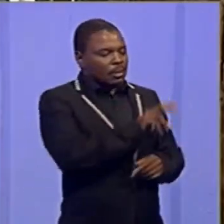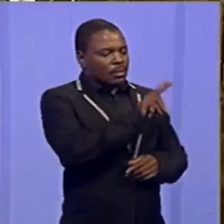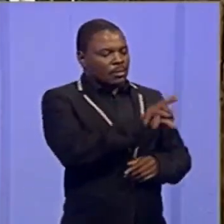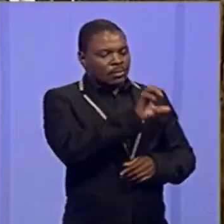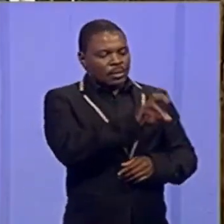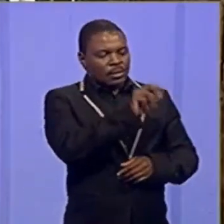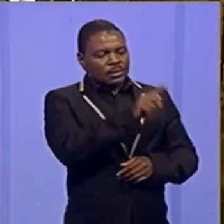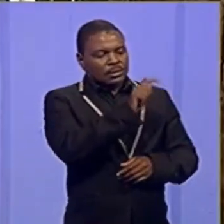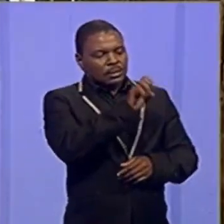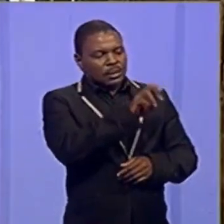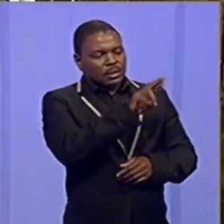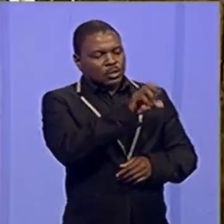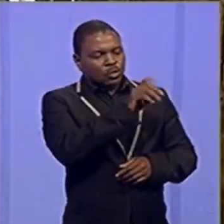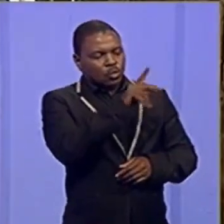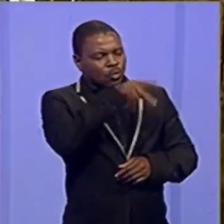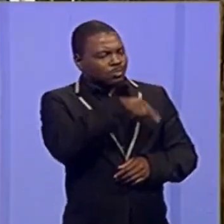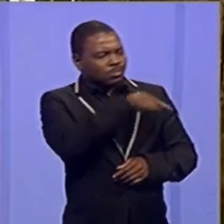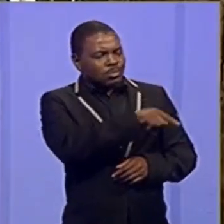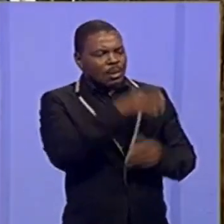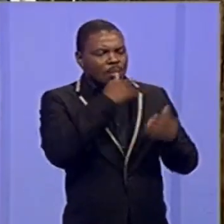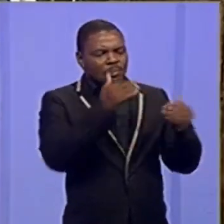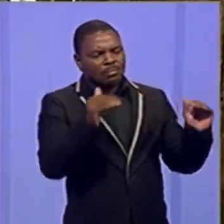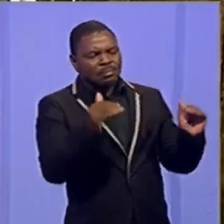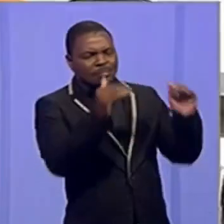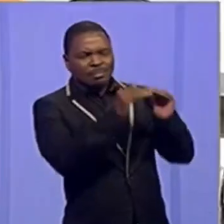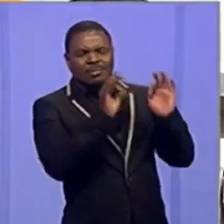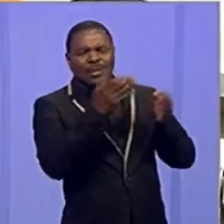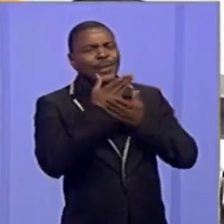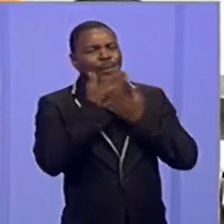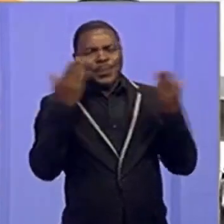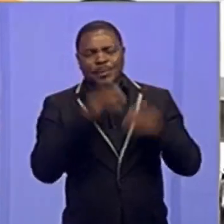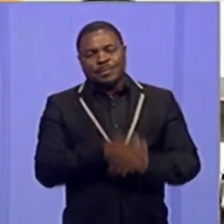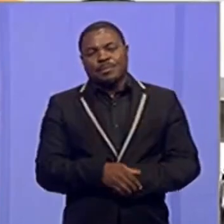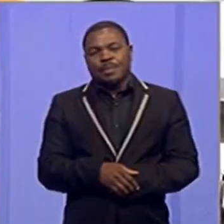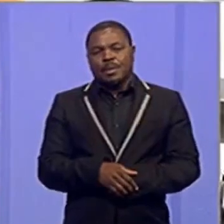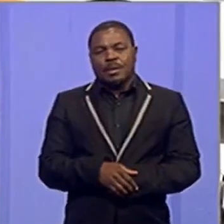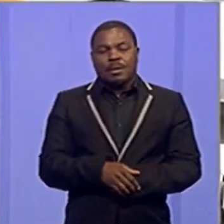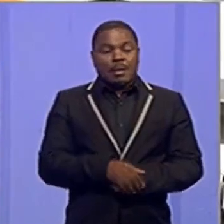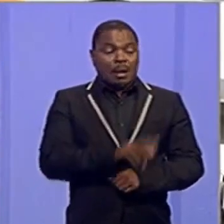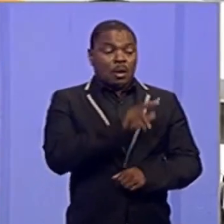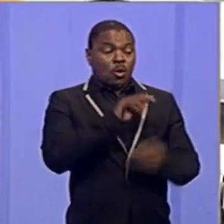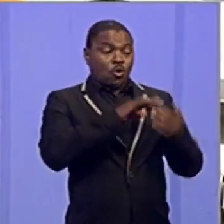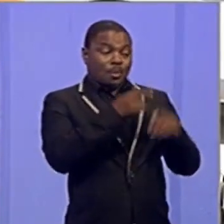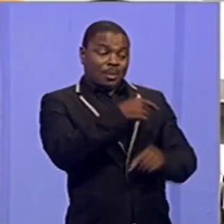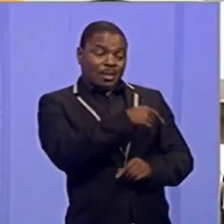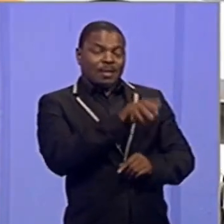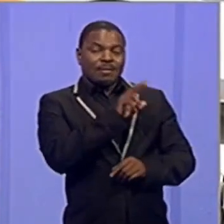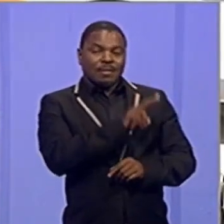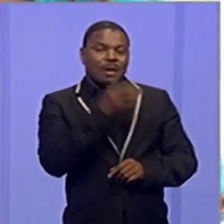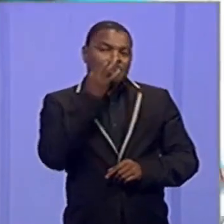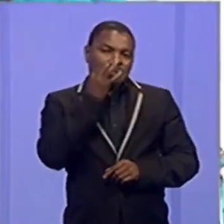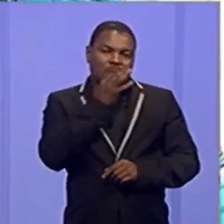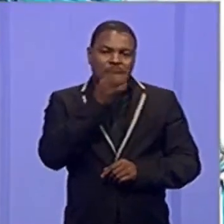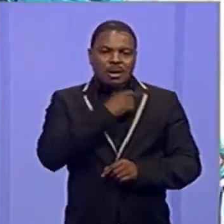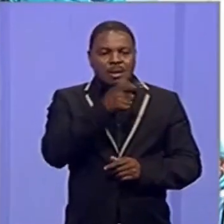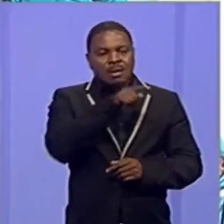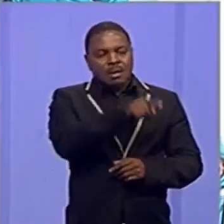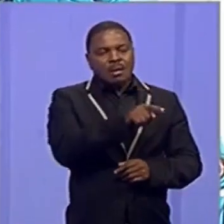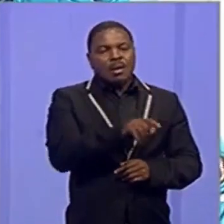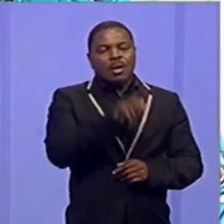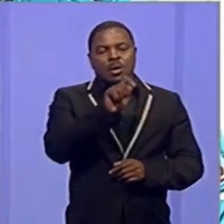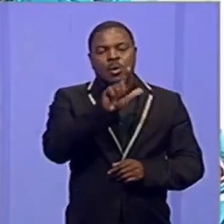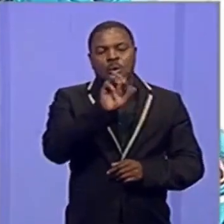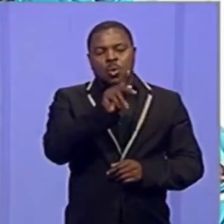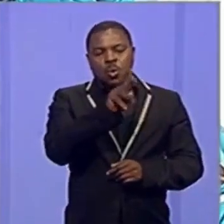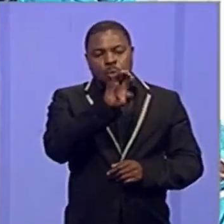not proportionally spent between the two cities. Baagi ba Ventersdorp bone ba re go kopangwa ga Mmasepala wa Ventersdorp le wa